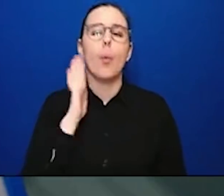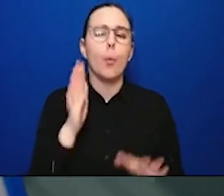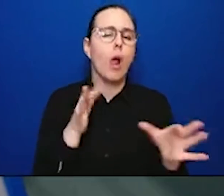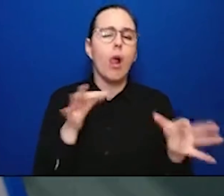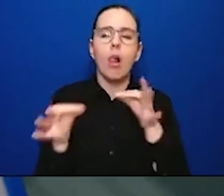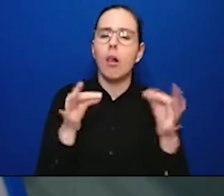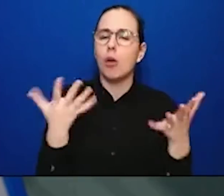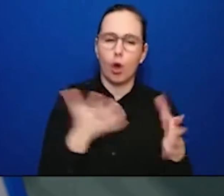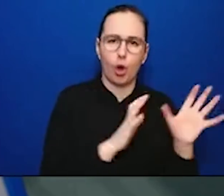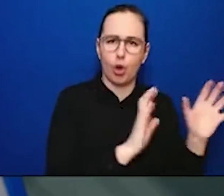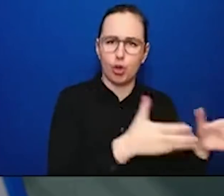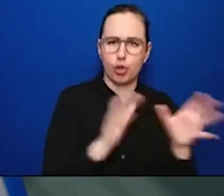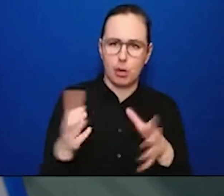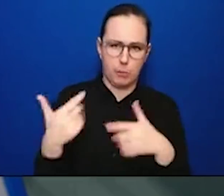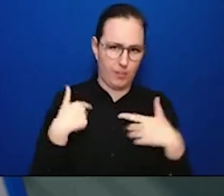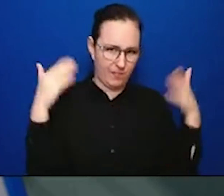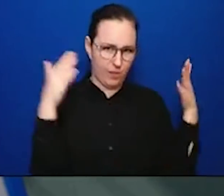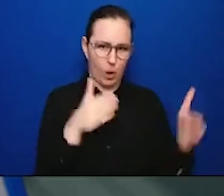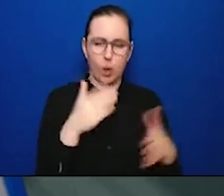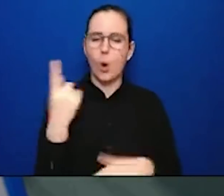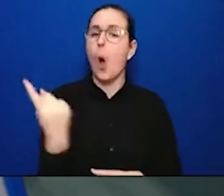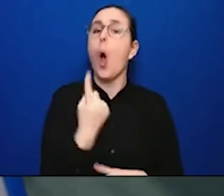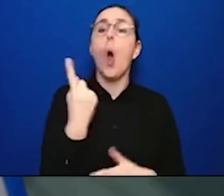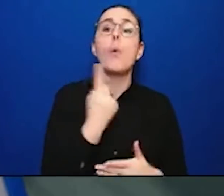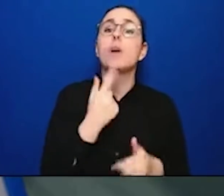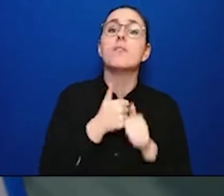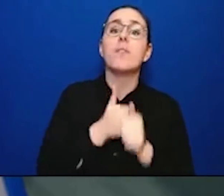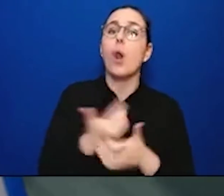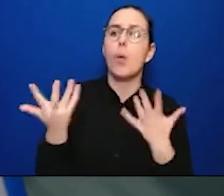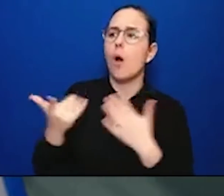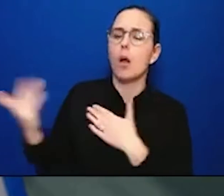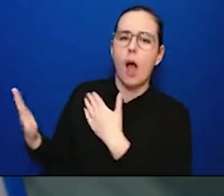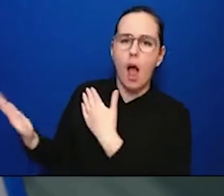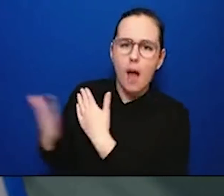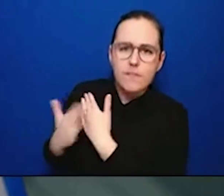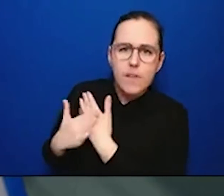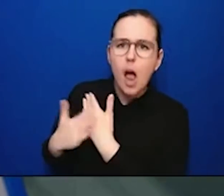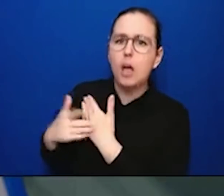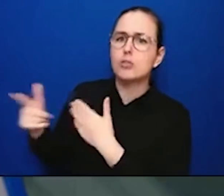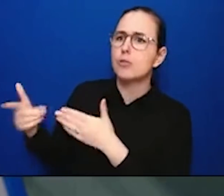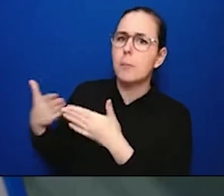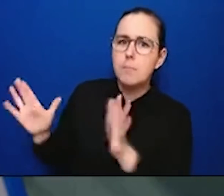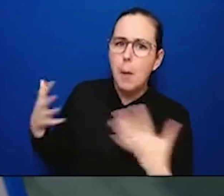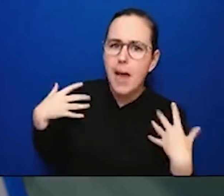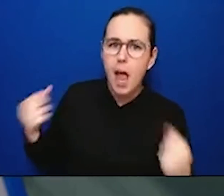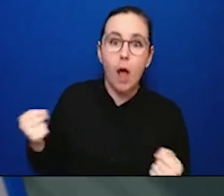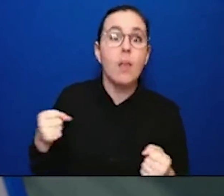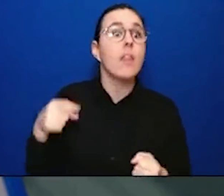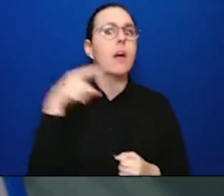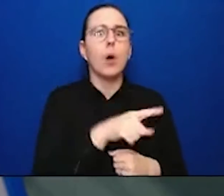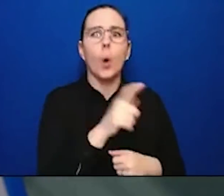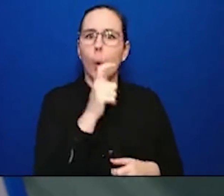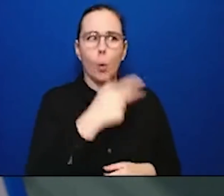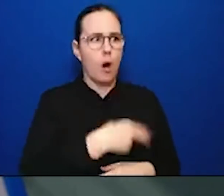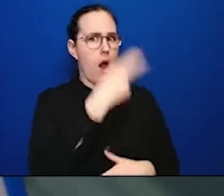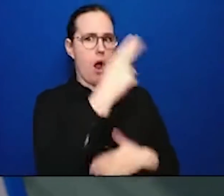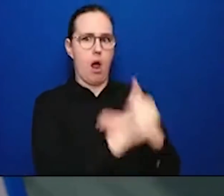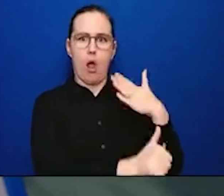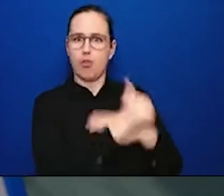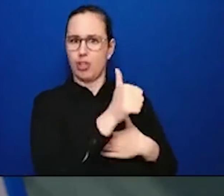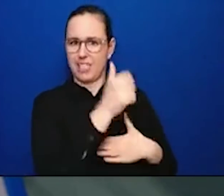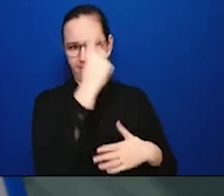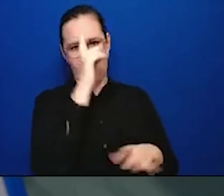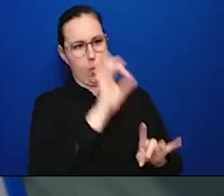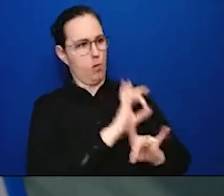by the advice and support of public health, we've focused on people who are the most vulnerable to severe outcomes. So